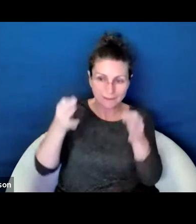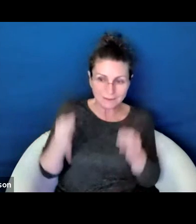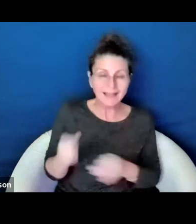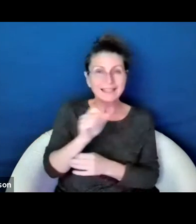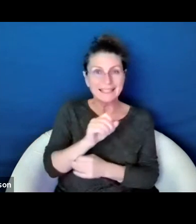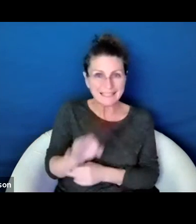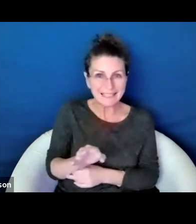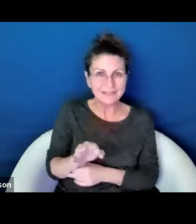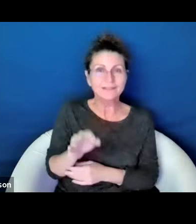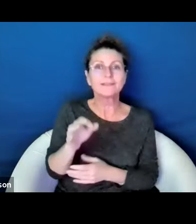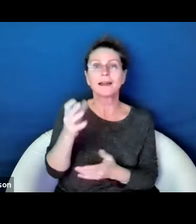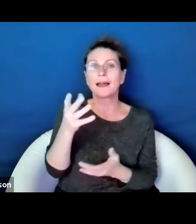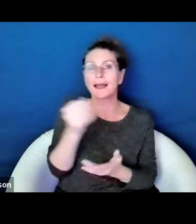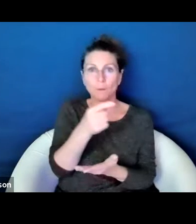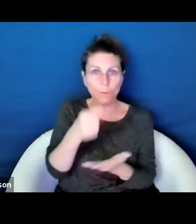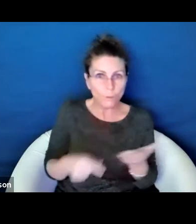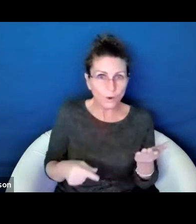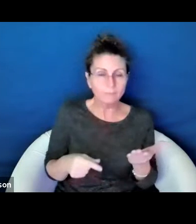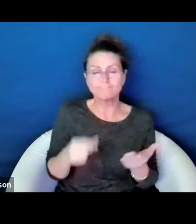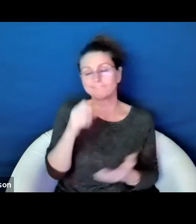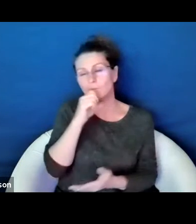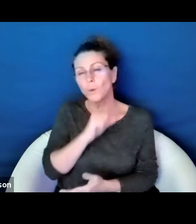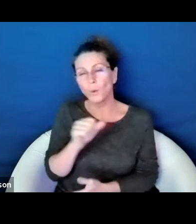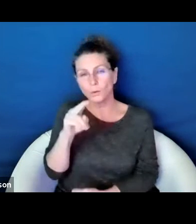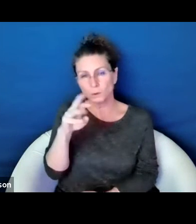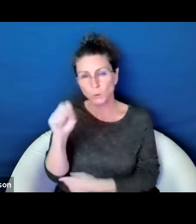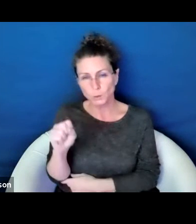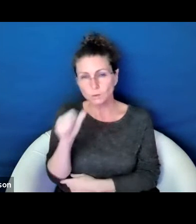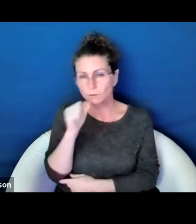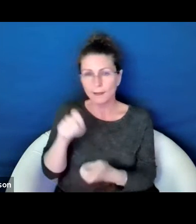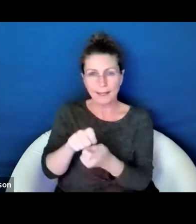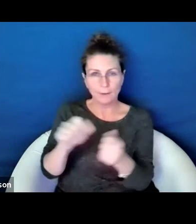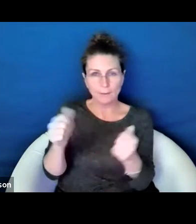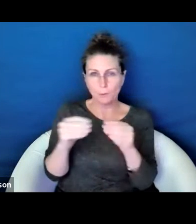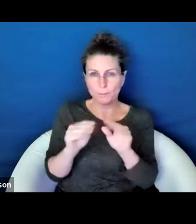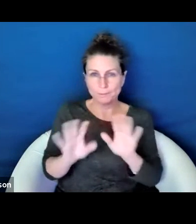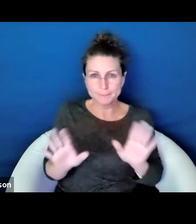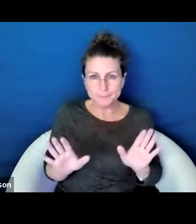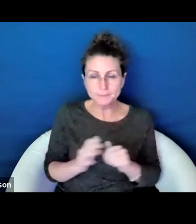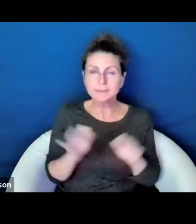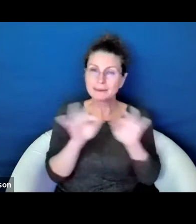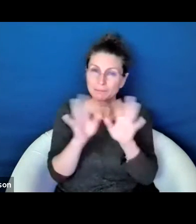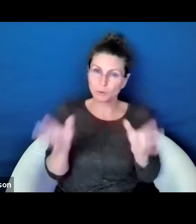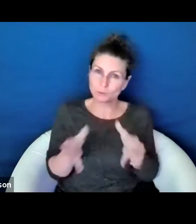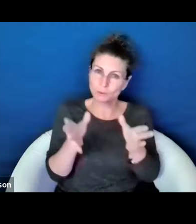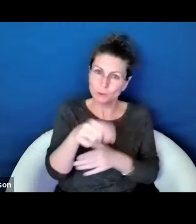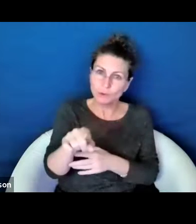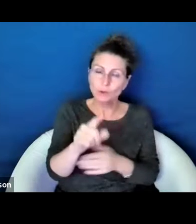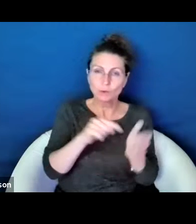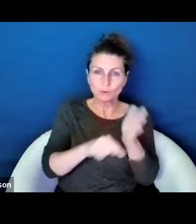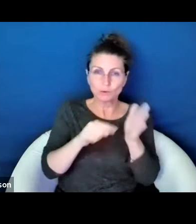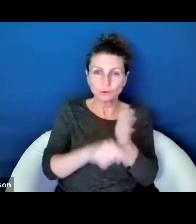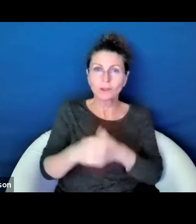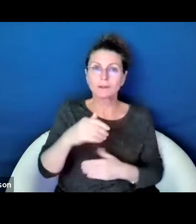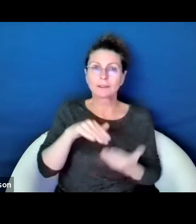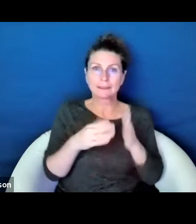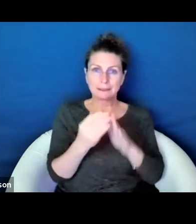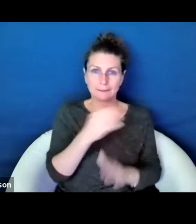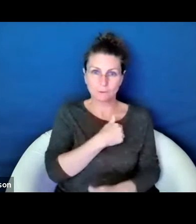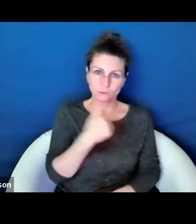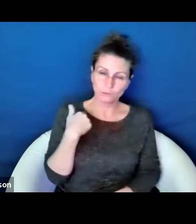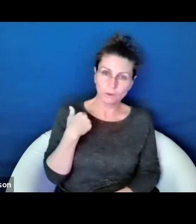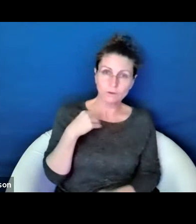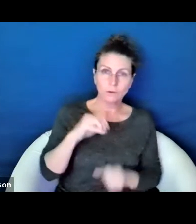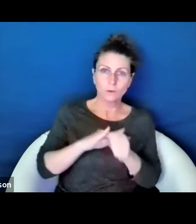out-of-date information. We encourage you to always check the City of Toronto's COVID-19 website for the most